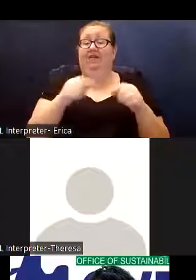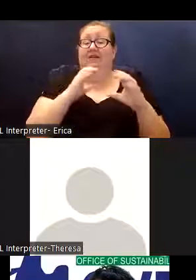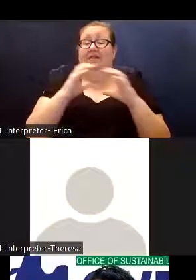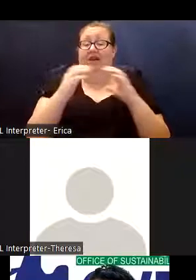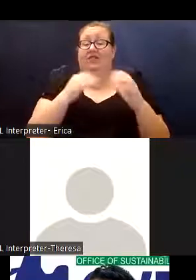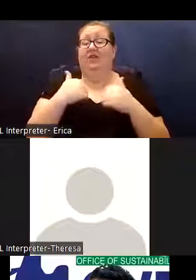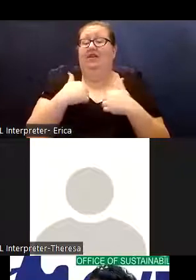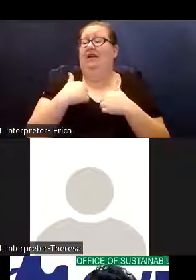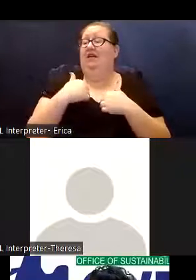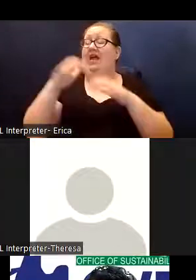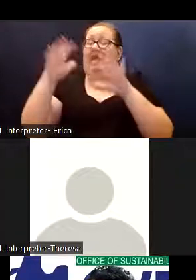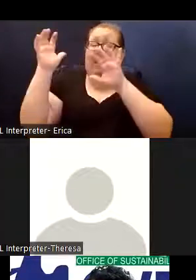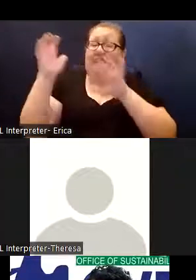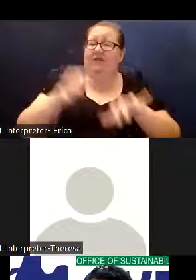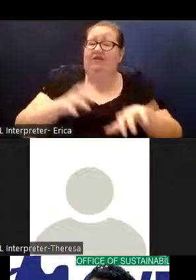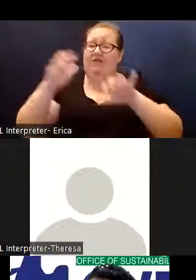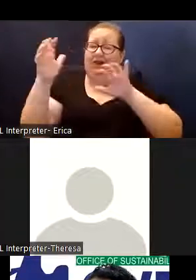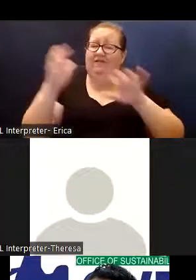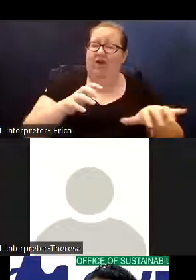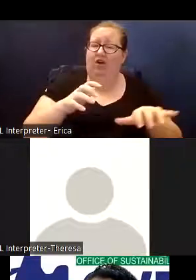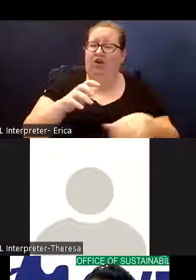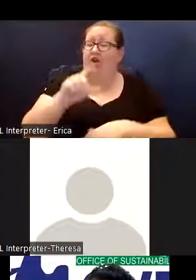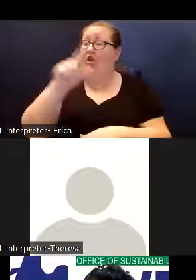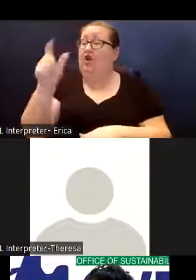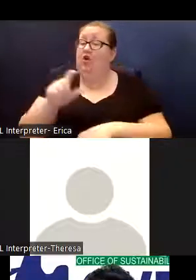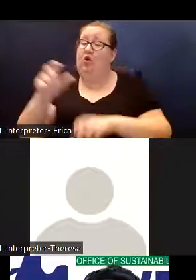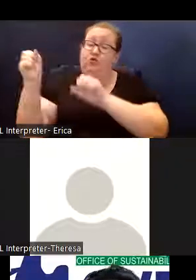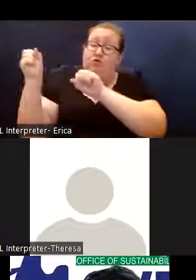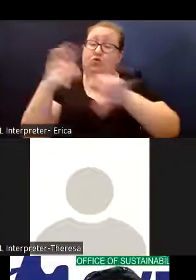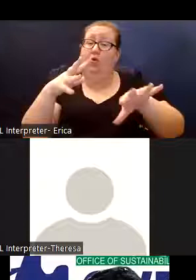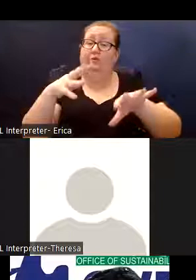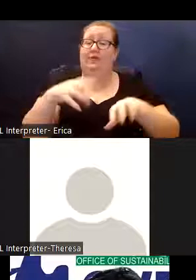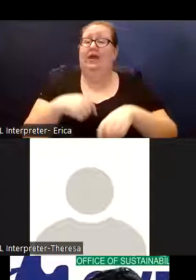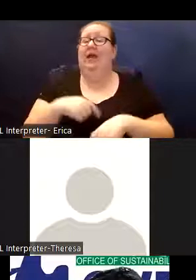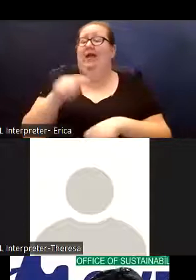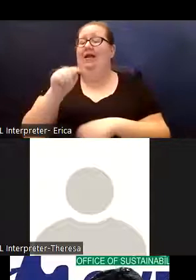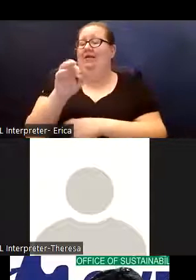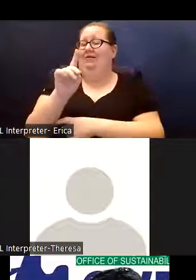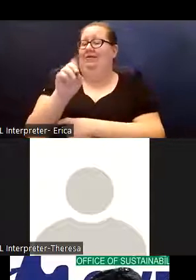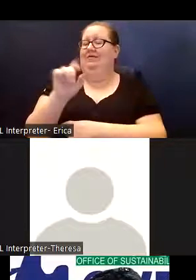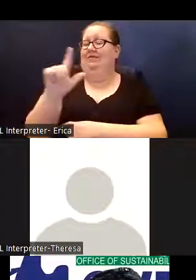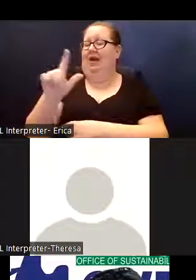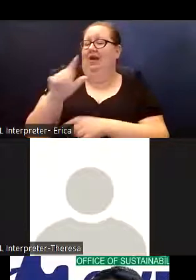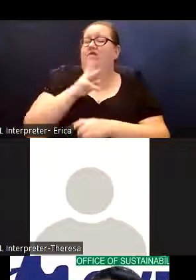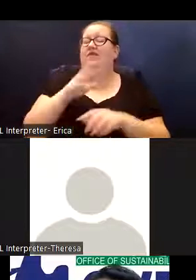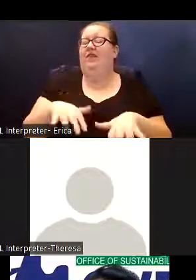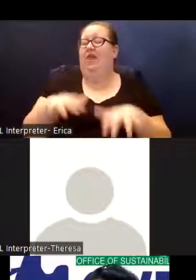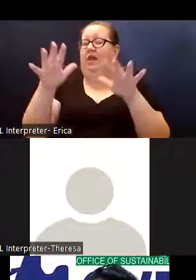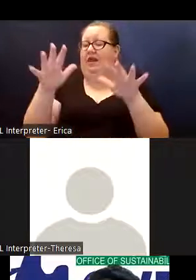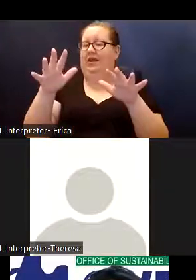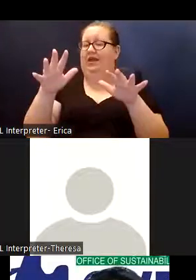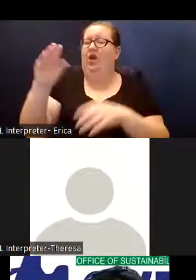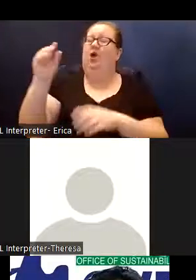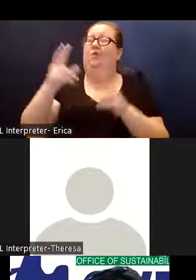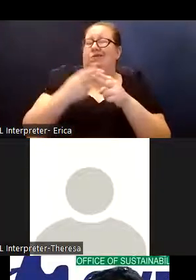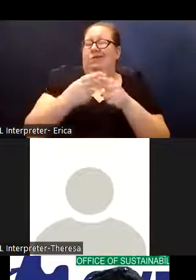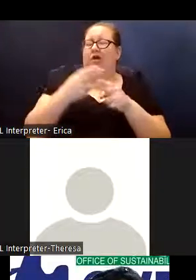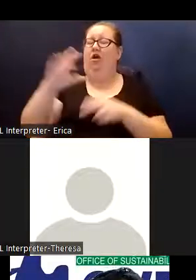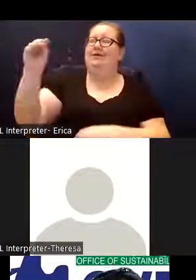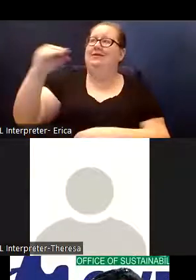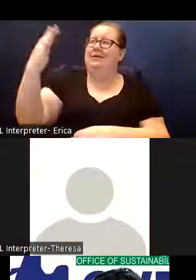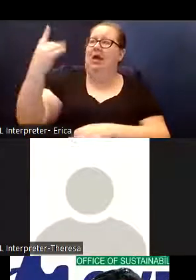rainfall, coastal storms, and tidal flooding, what can sometimes be called sort of sunny day high